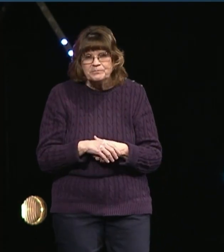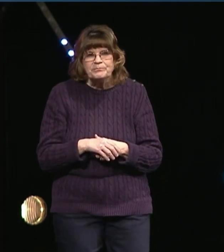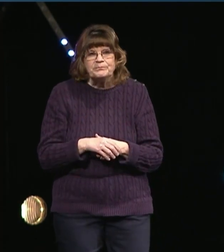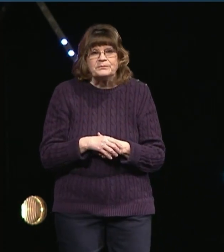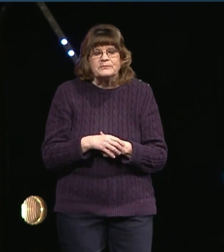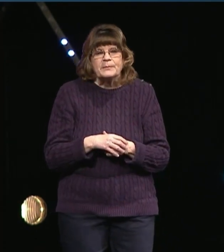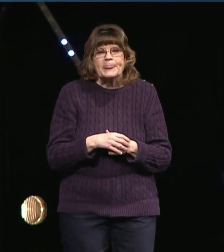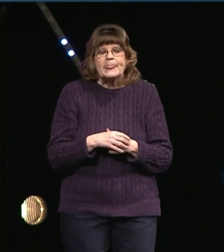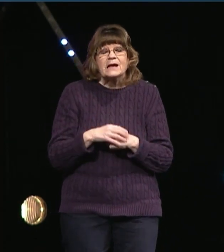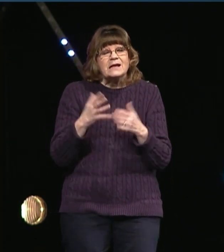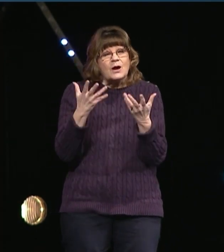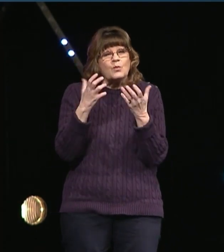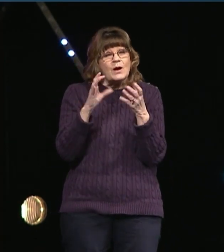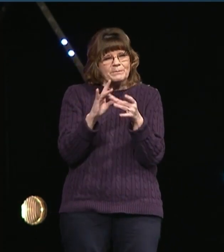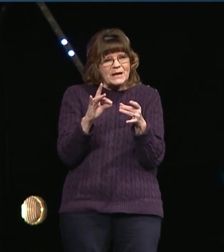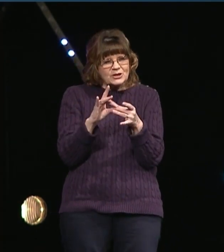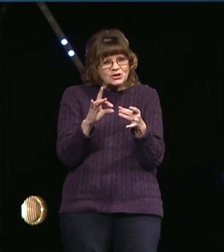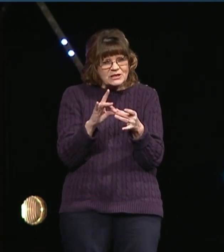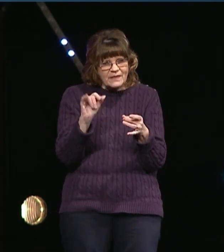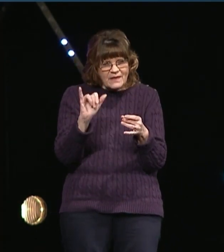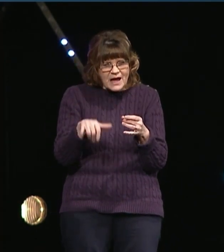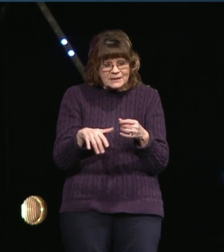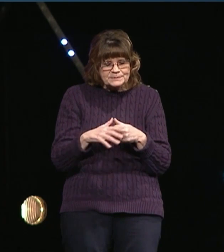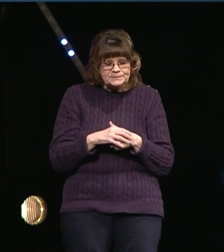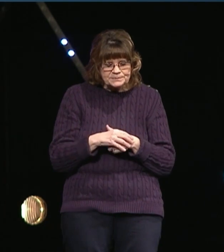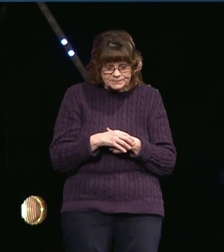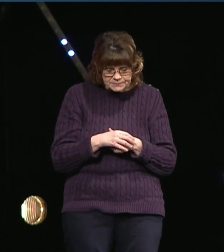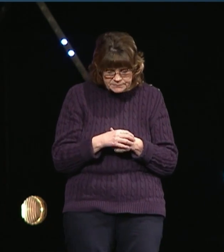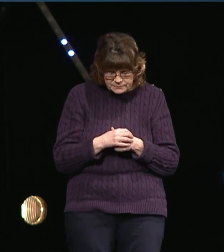want to mention that